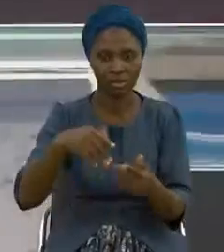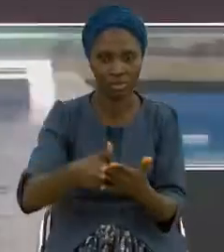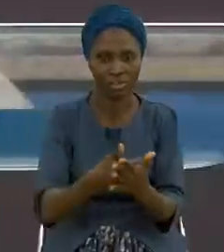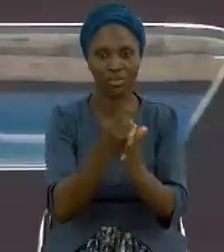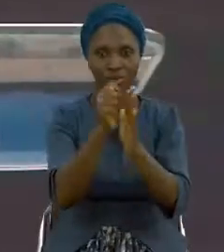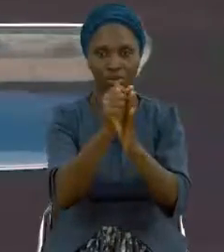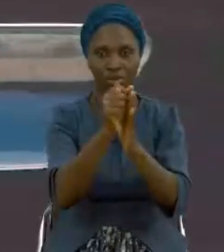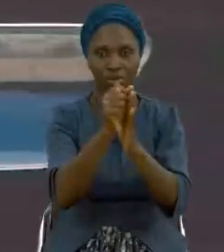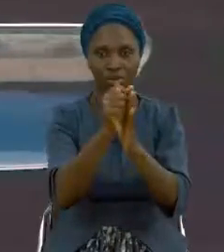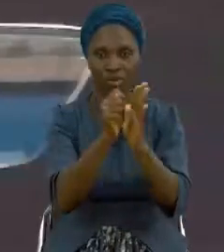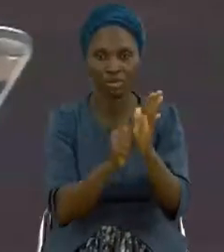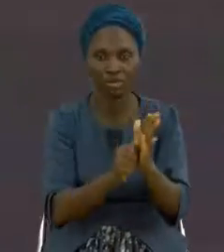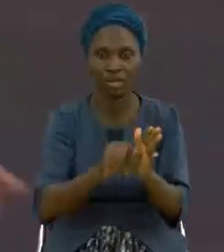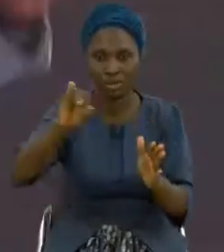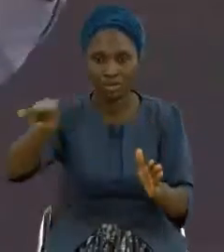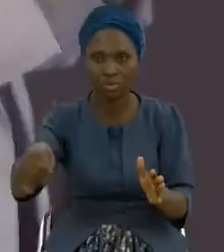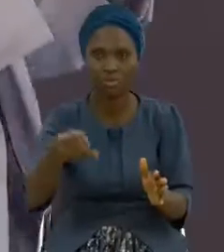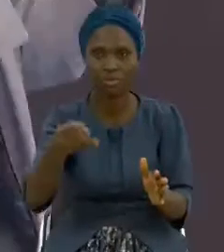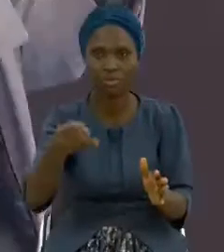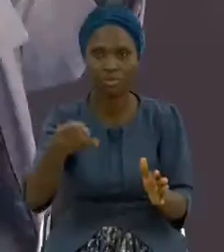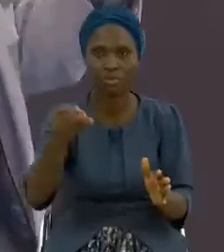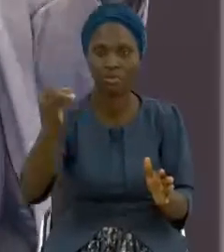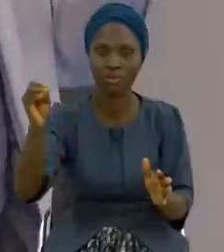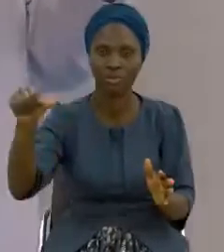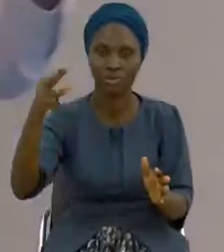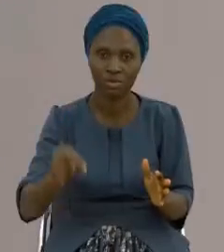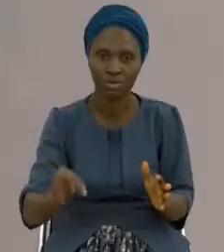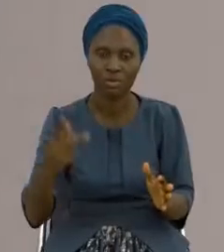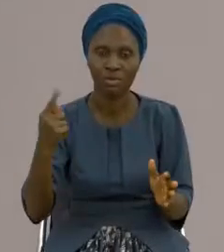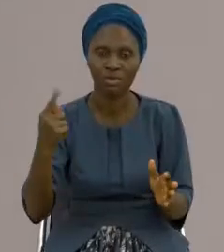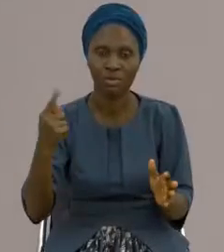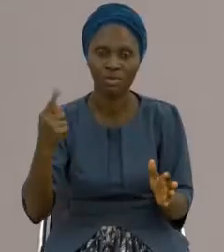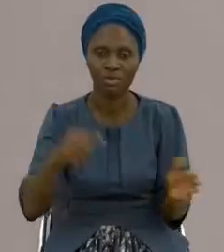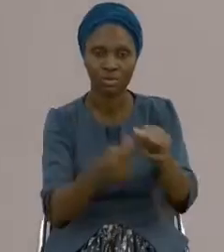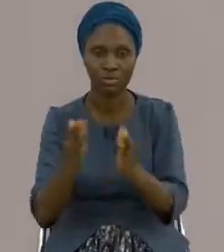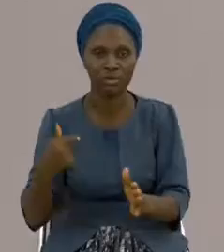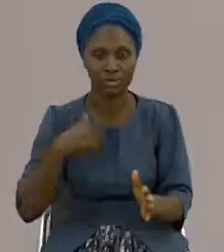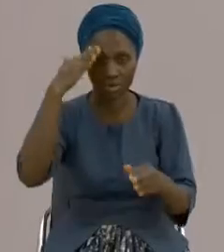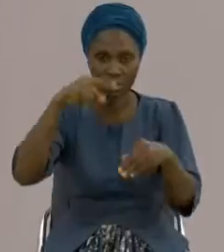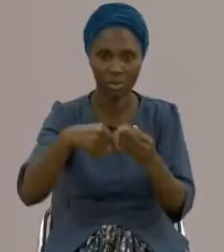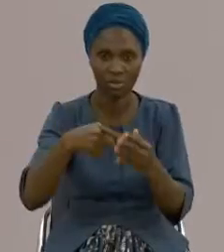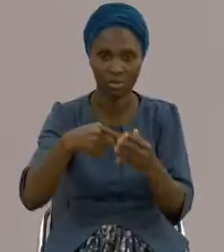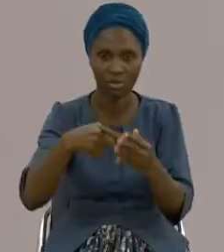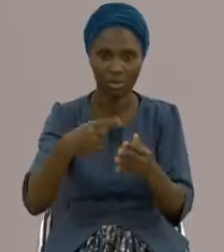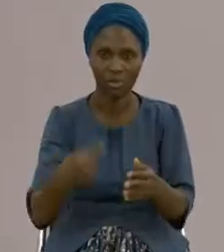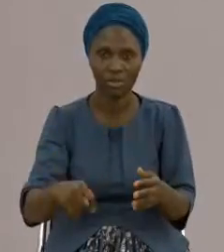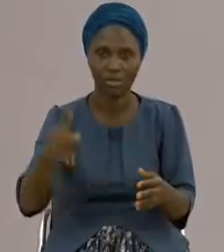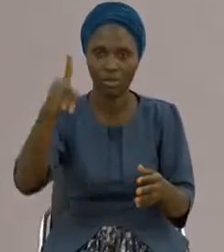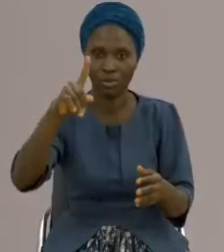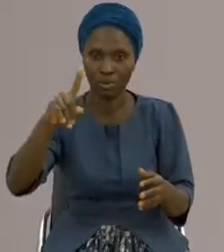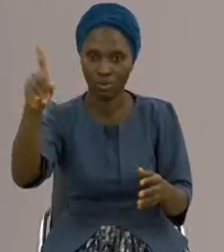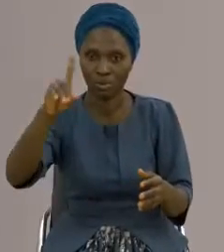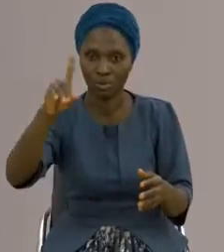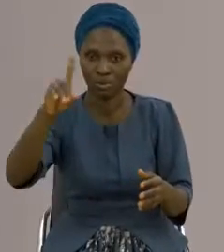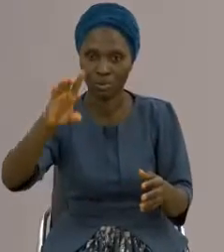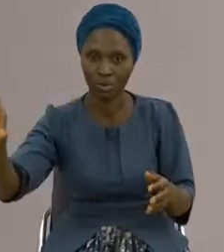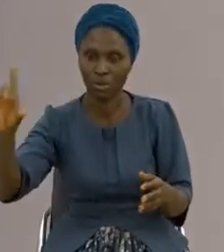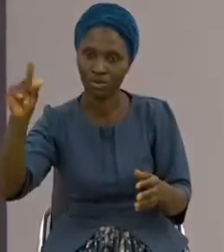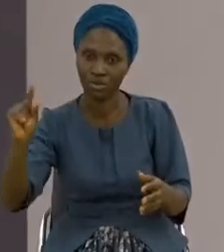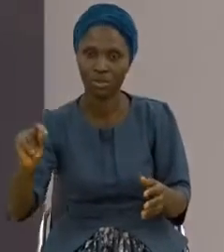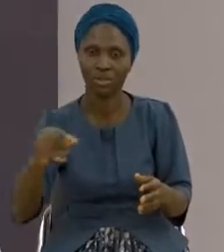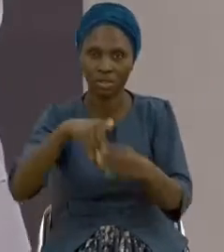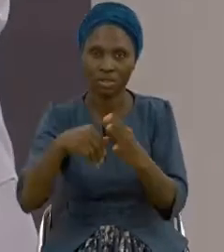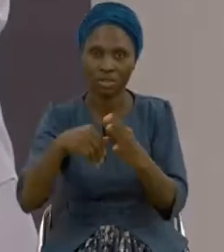120 in the upper room. They had the Holy Ghost on them, and we can see the